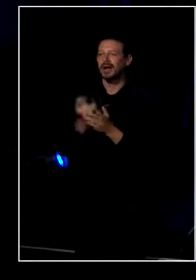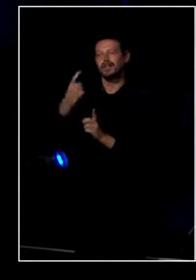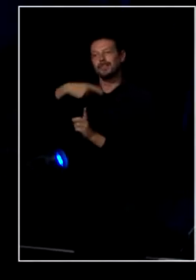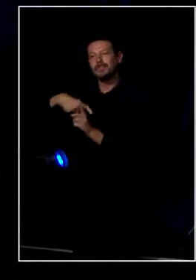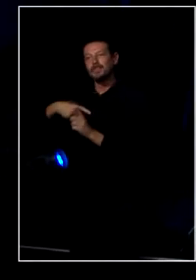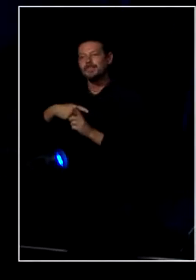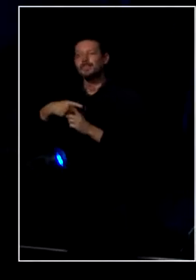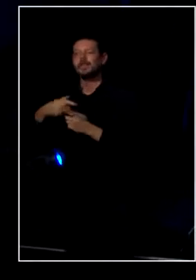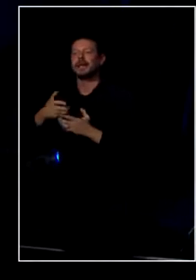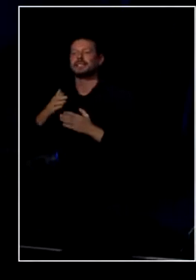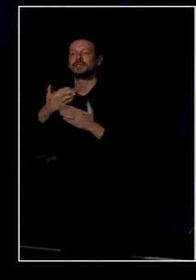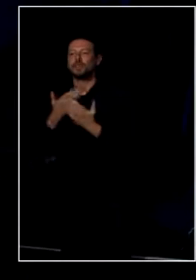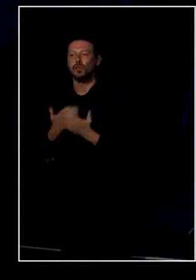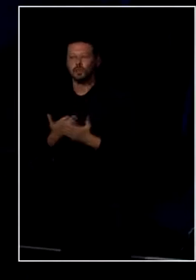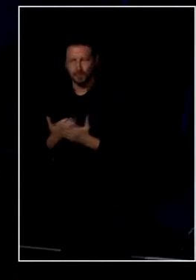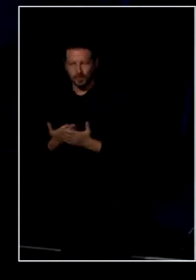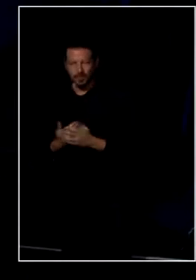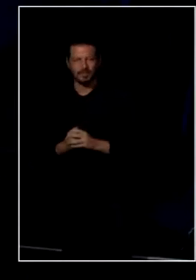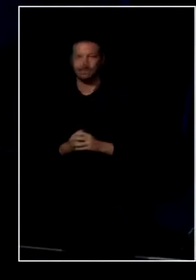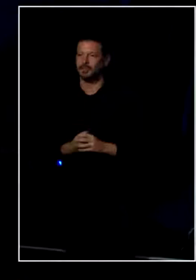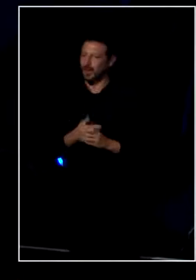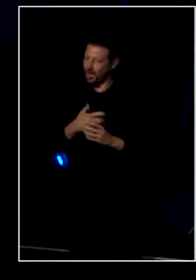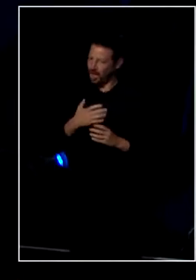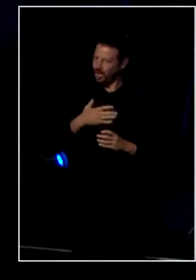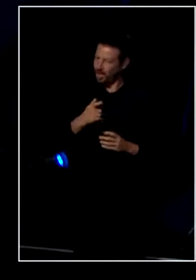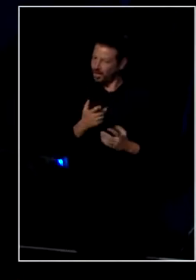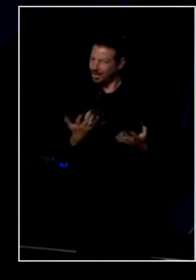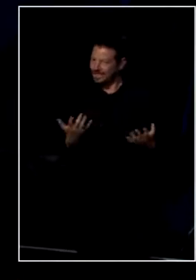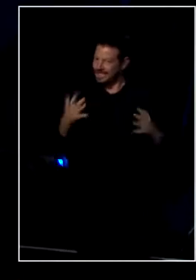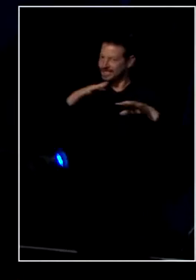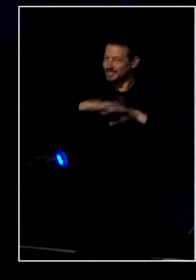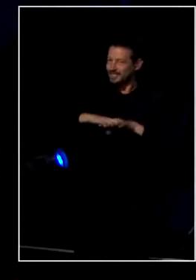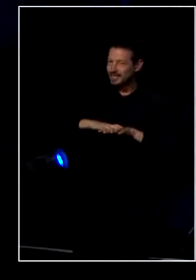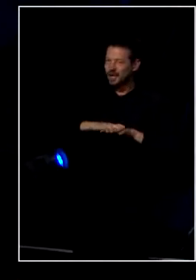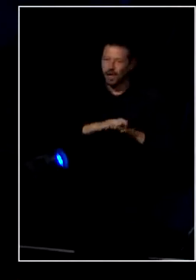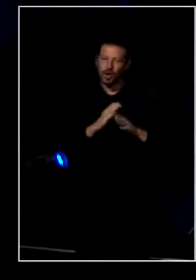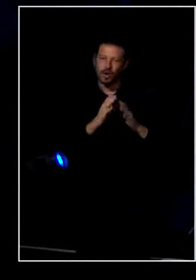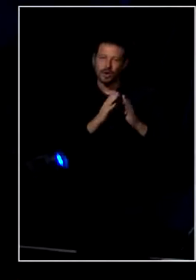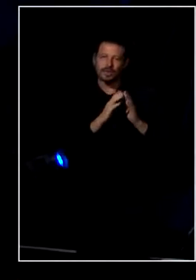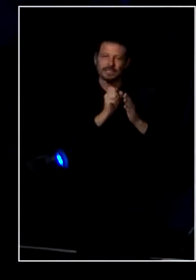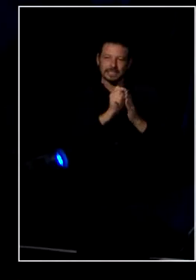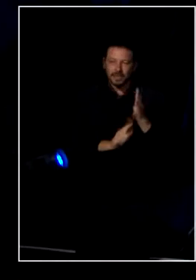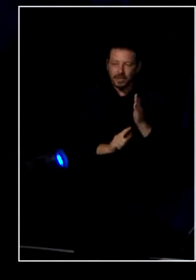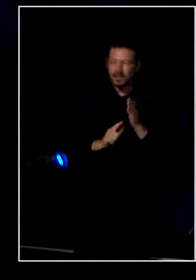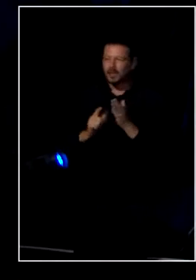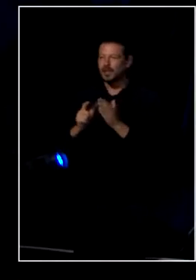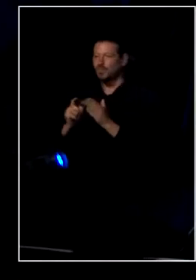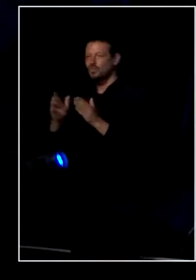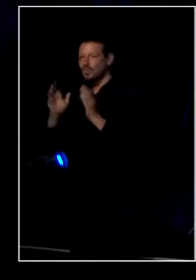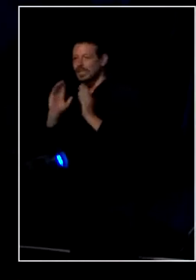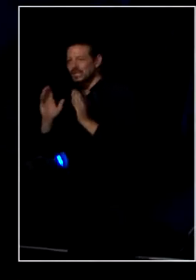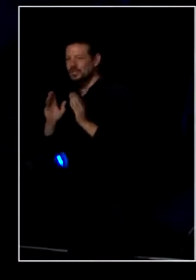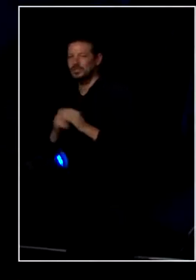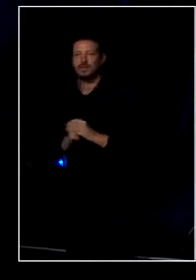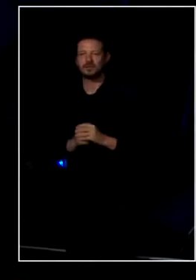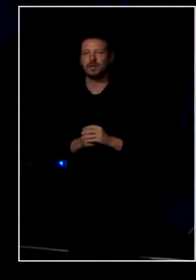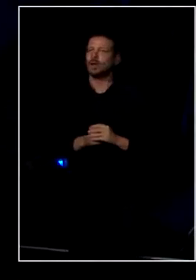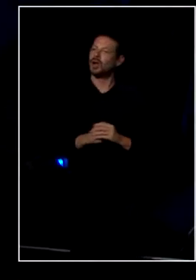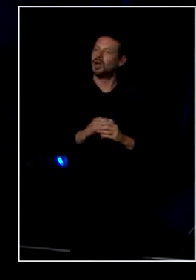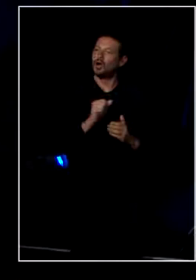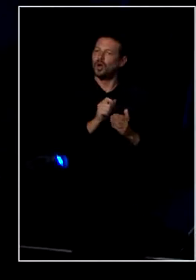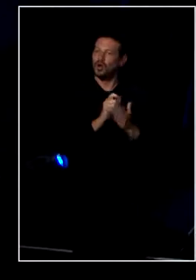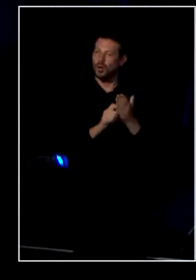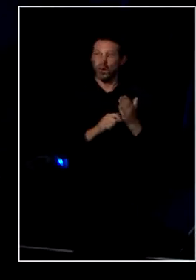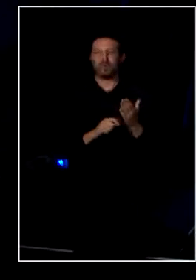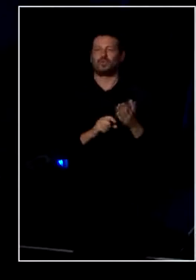And I loved the intersection of religion and disability in that one because it was... You know, I felt quite a kinship with her, even